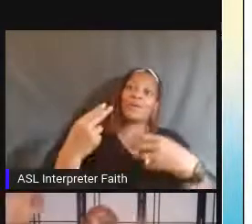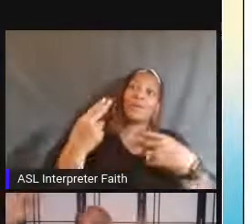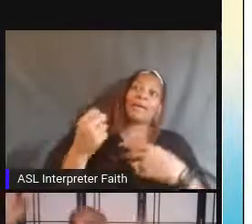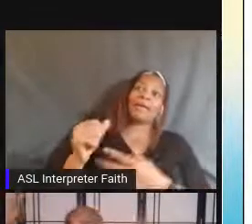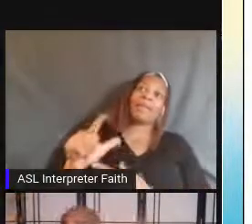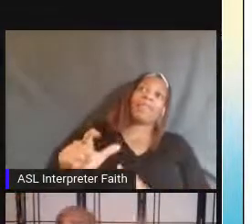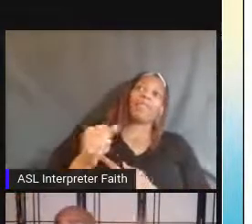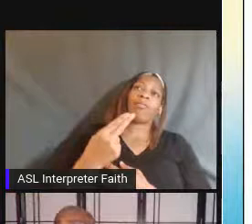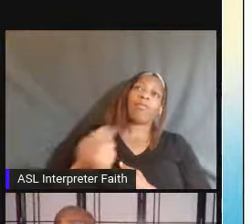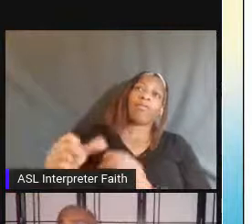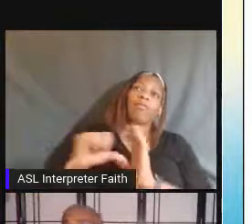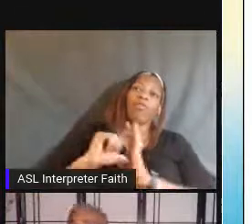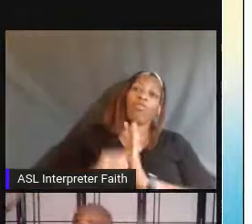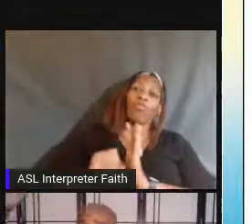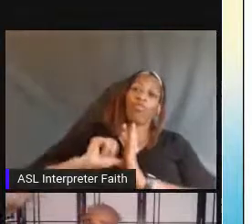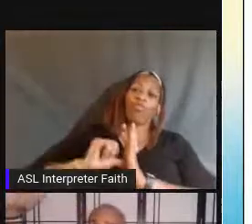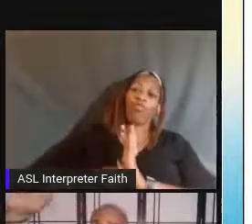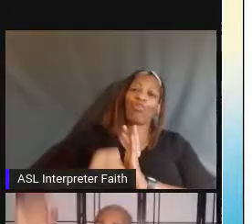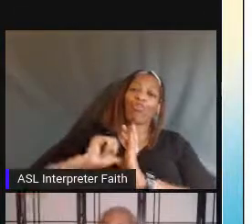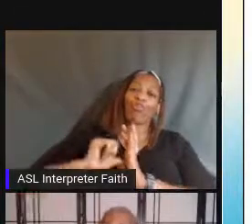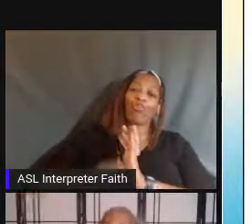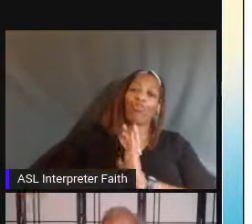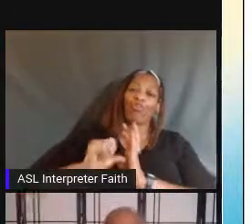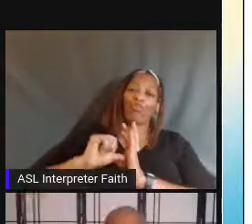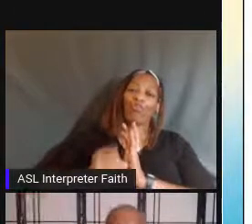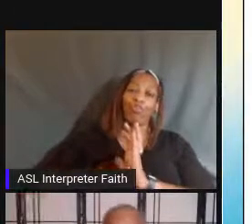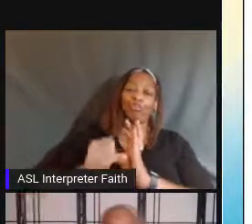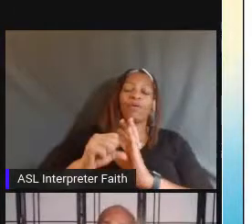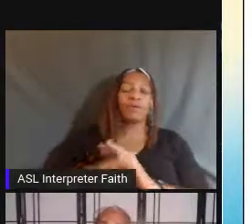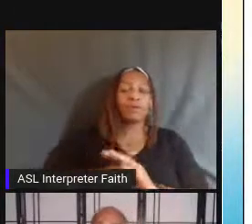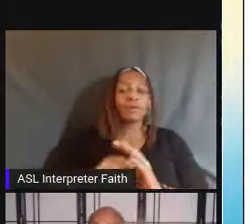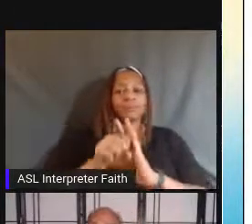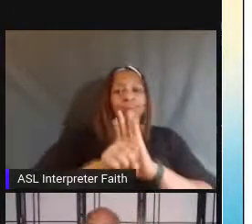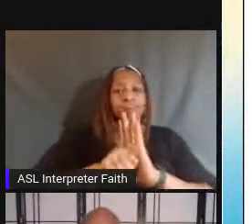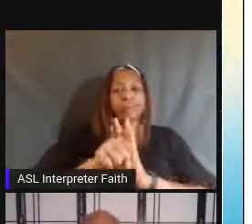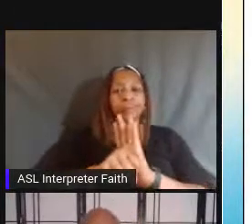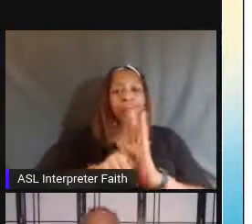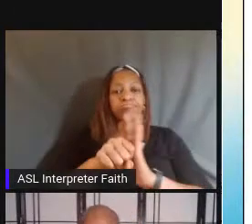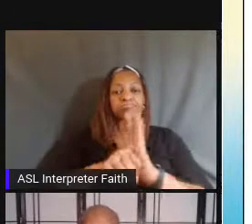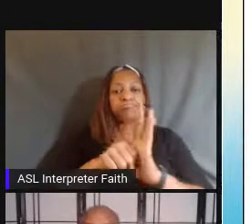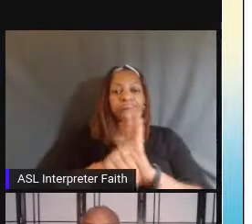Now serving number 77 for healing.